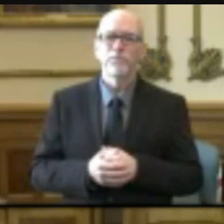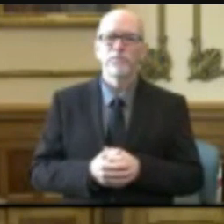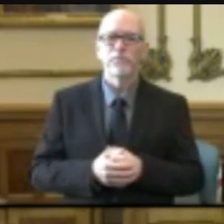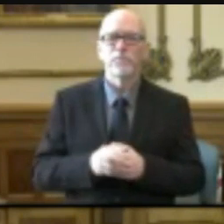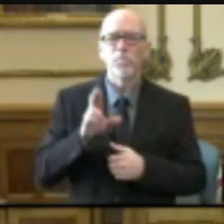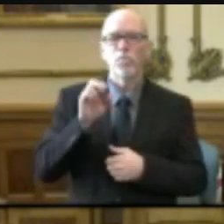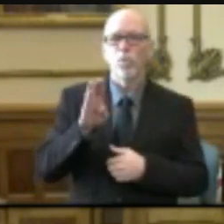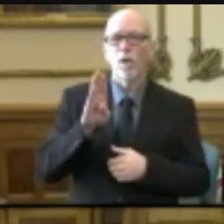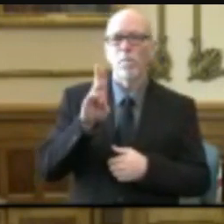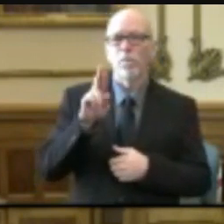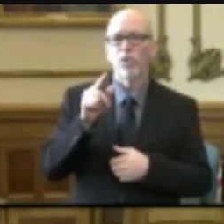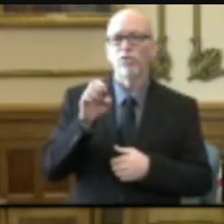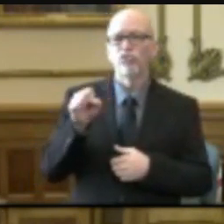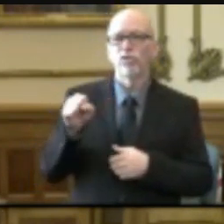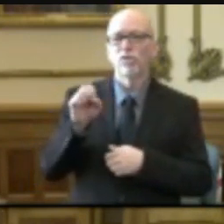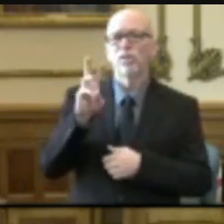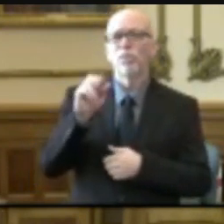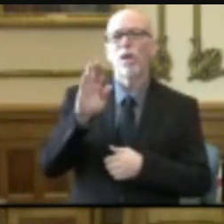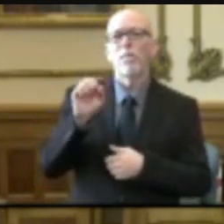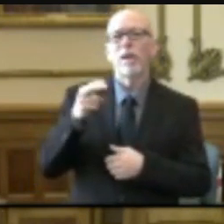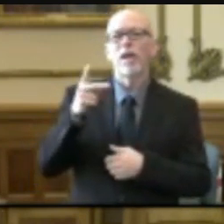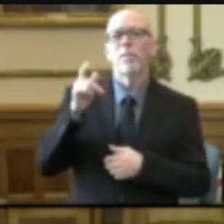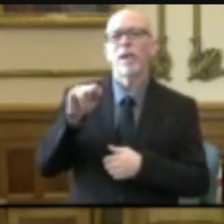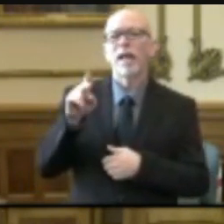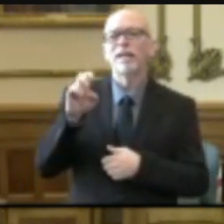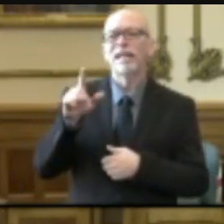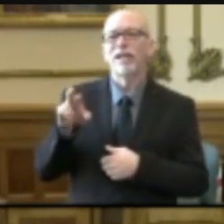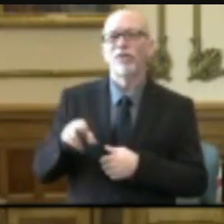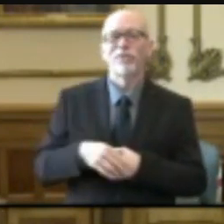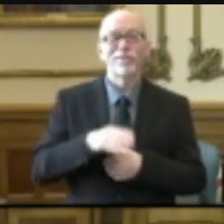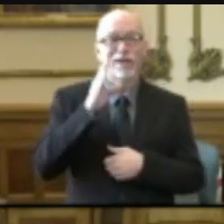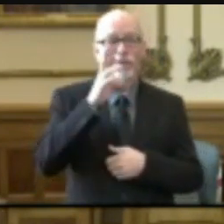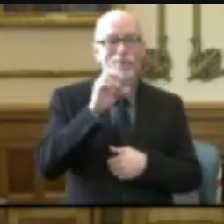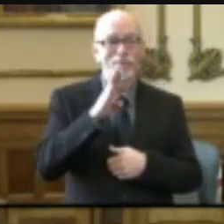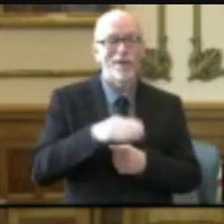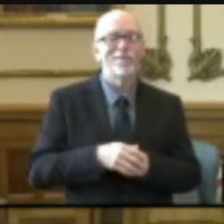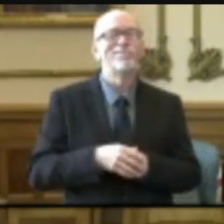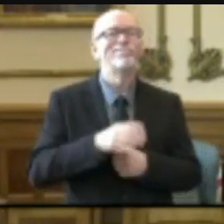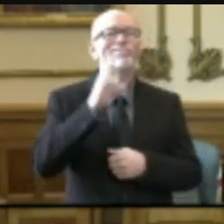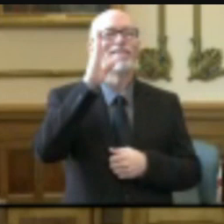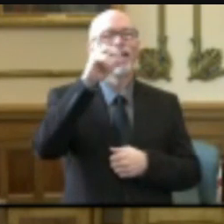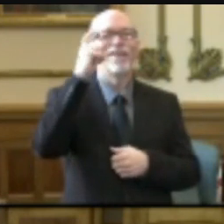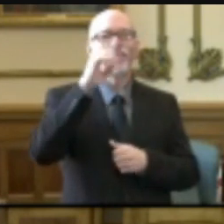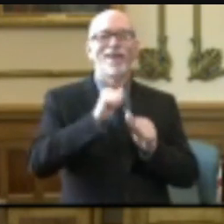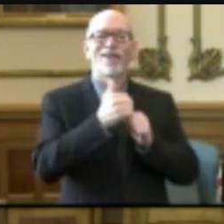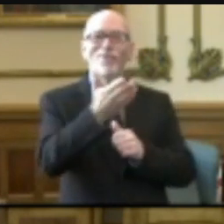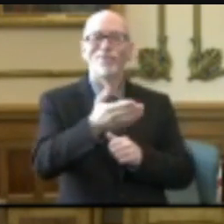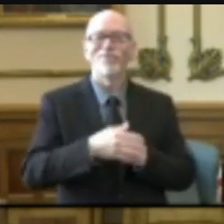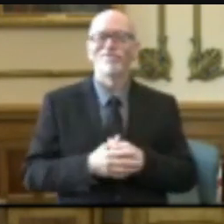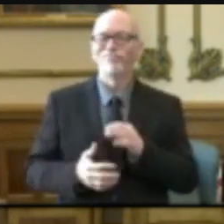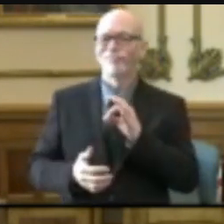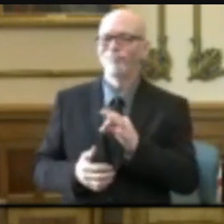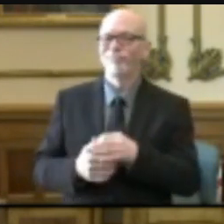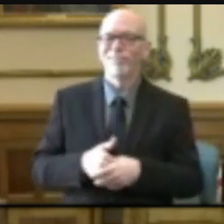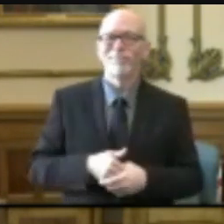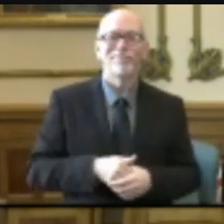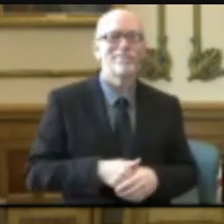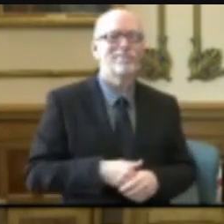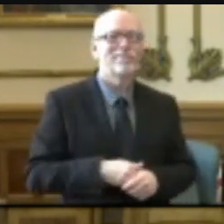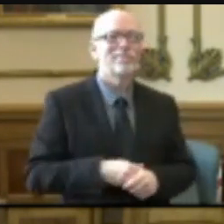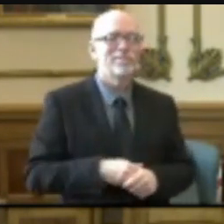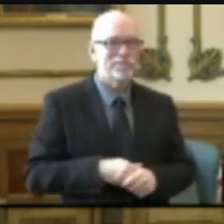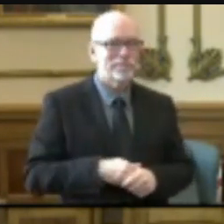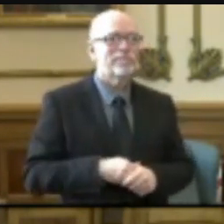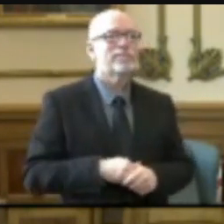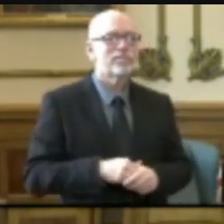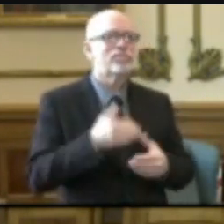Rob Burgess, the Wabash Plain Dealer. Hello, Rob. Hey, Governor, how are you today? Fantastic. How are you? Great. So